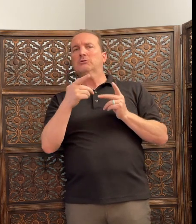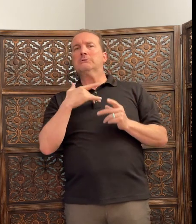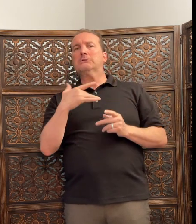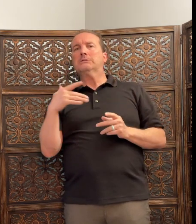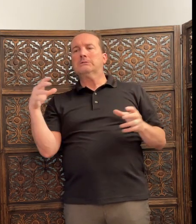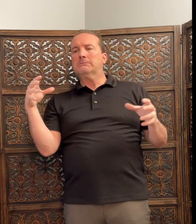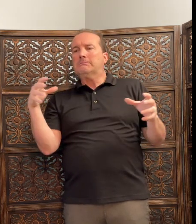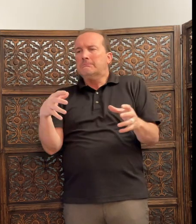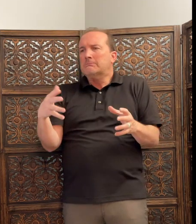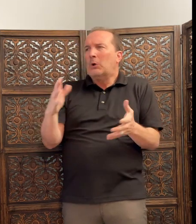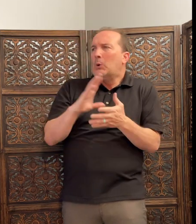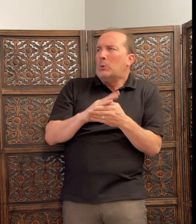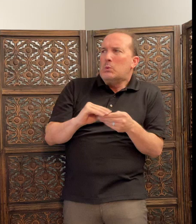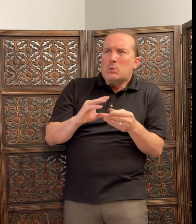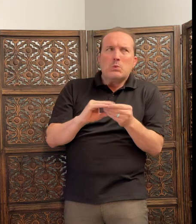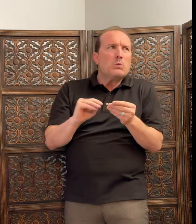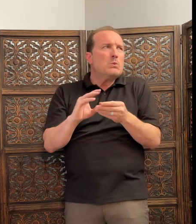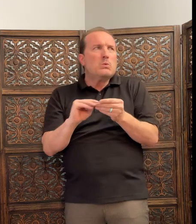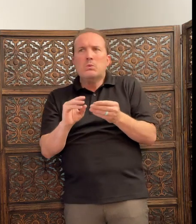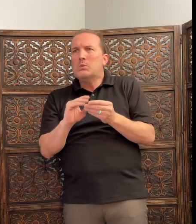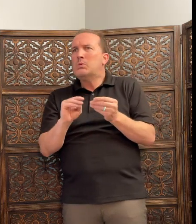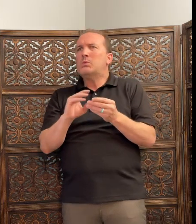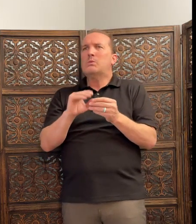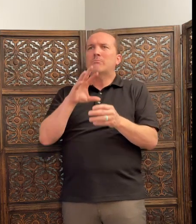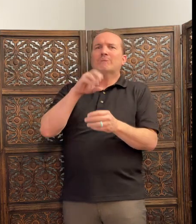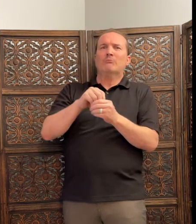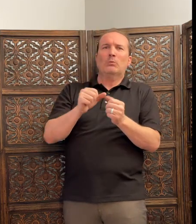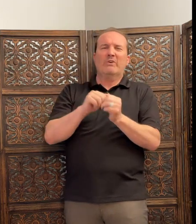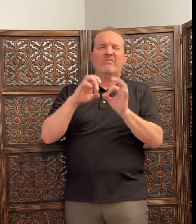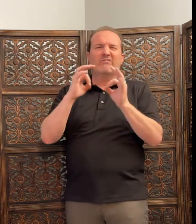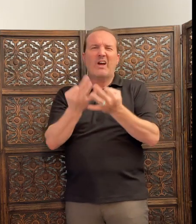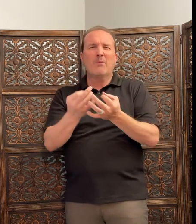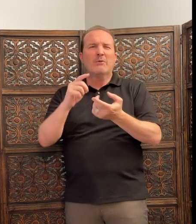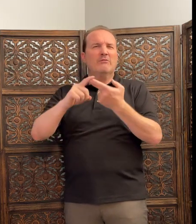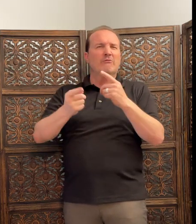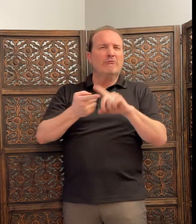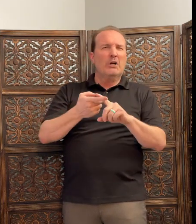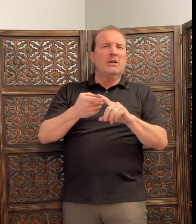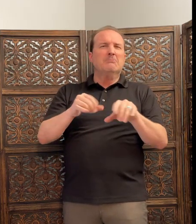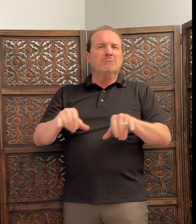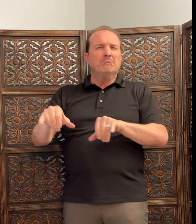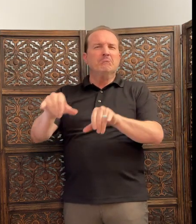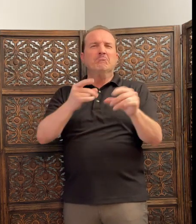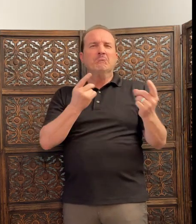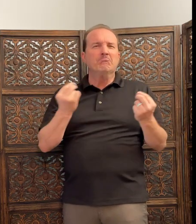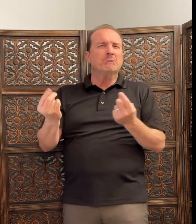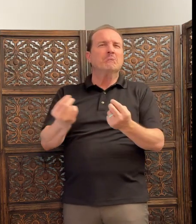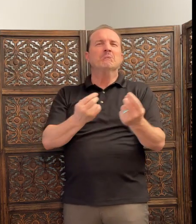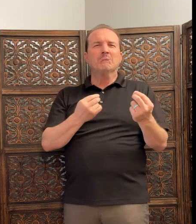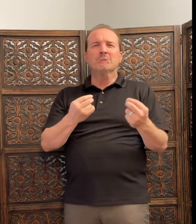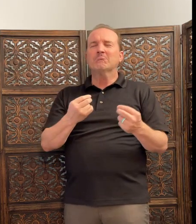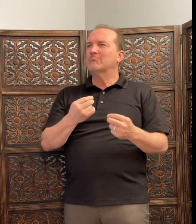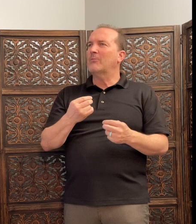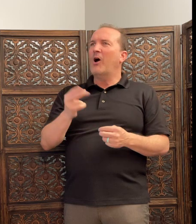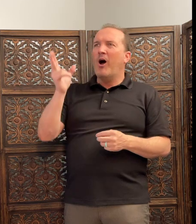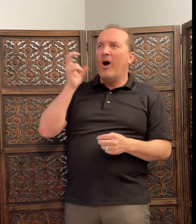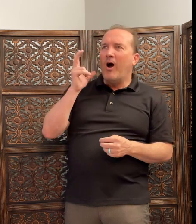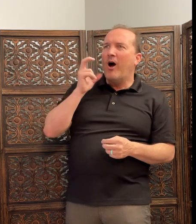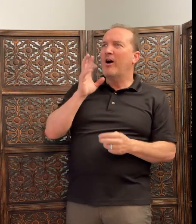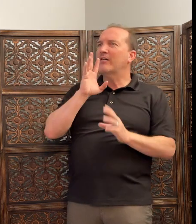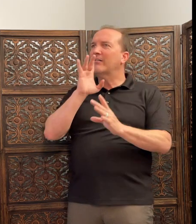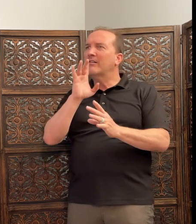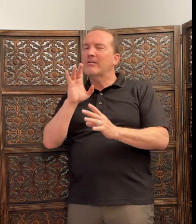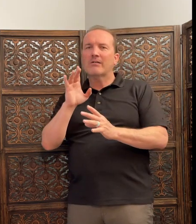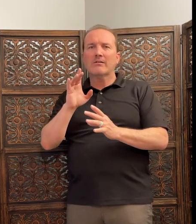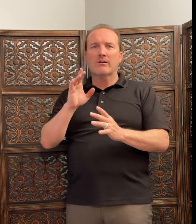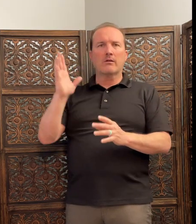one place where you gather to tell stories, to participate in family and friend rituals, a place where you're engaging in